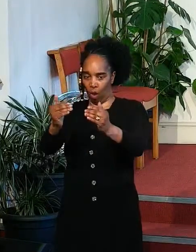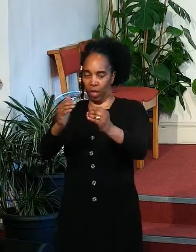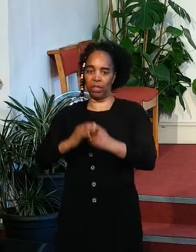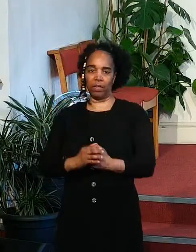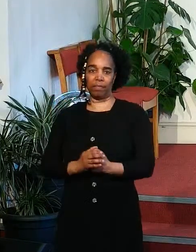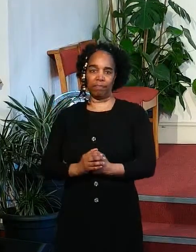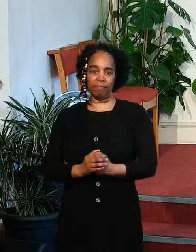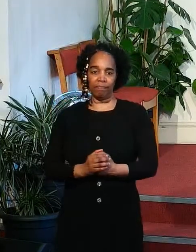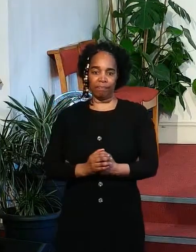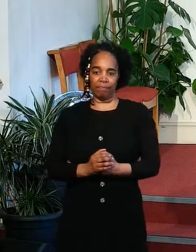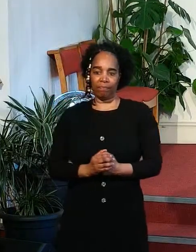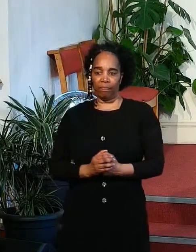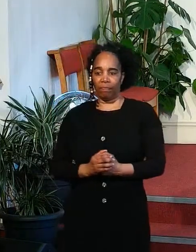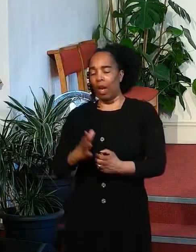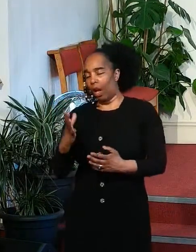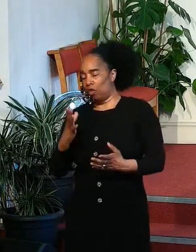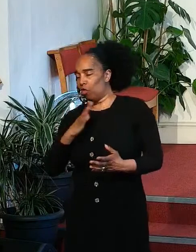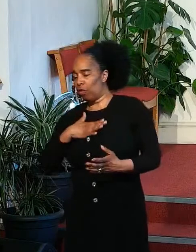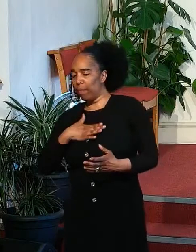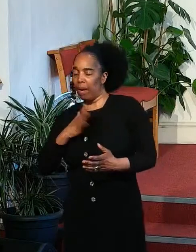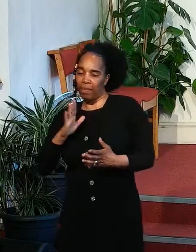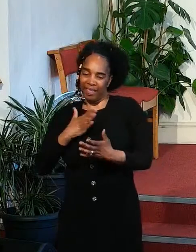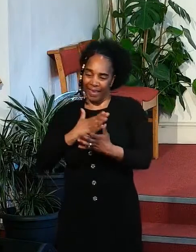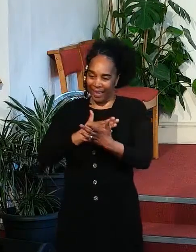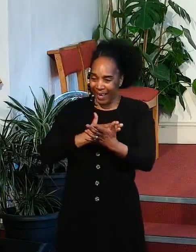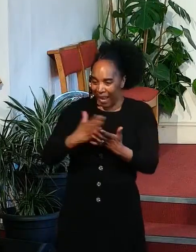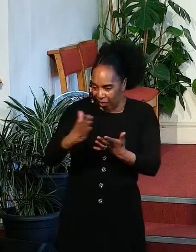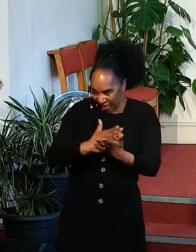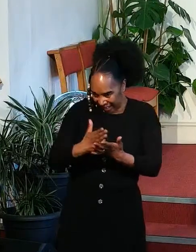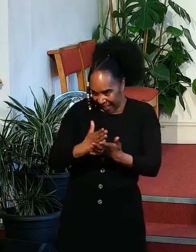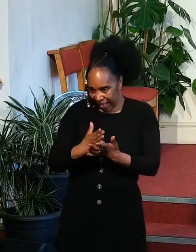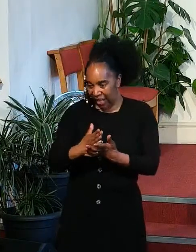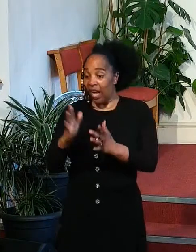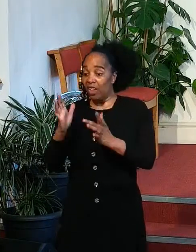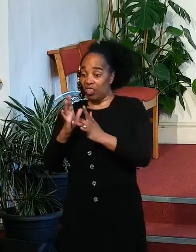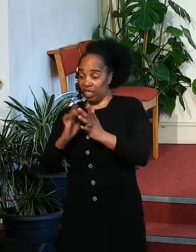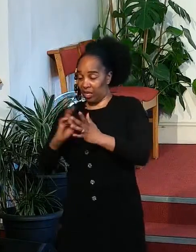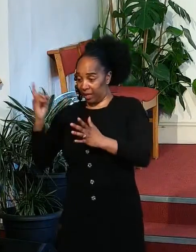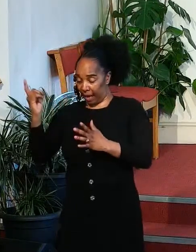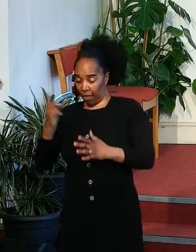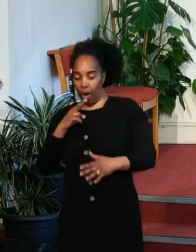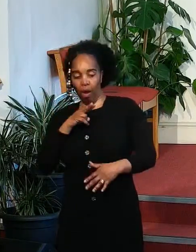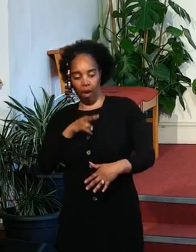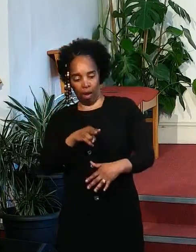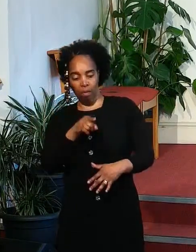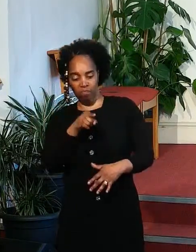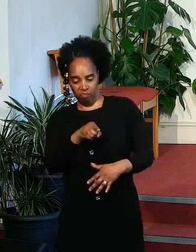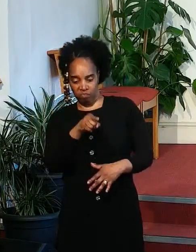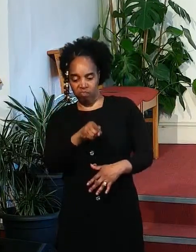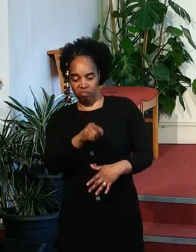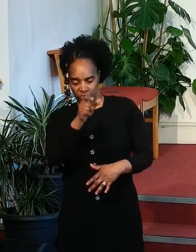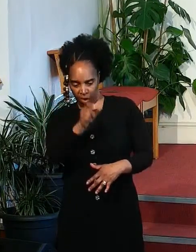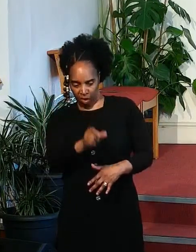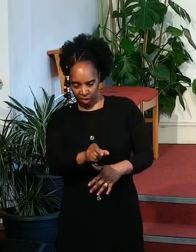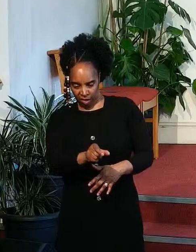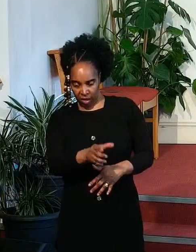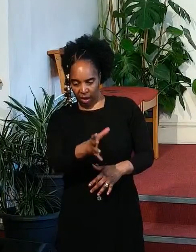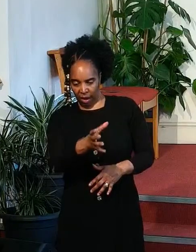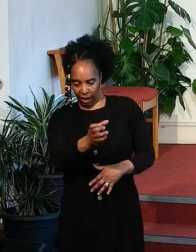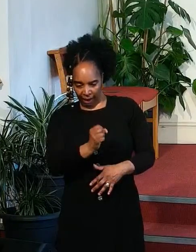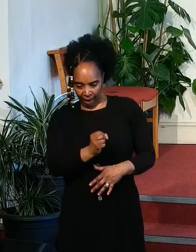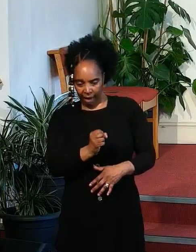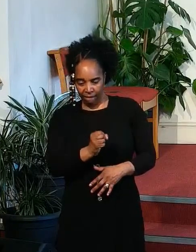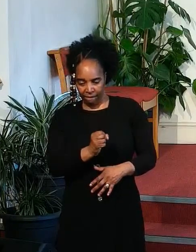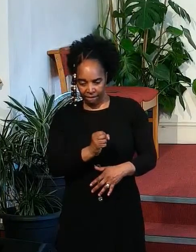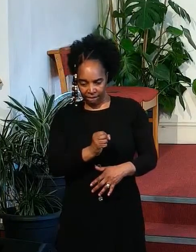perhaps I didn't make as clear. But the principle is when Jesus came across someone who had any